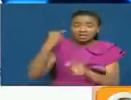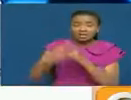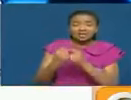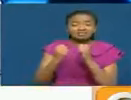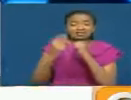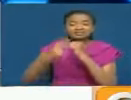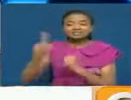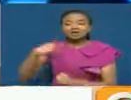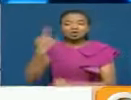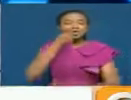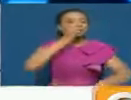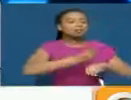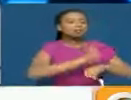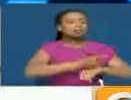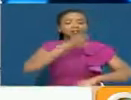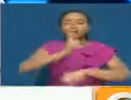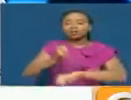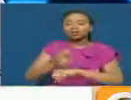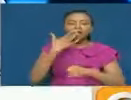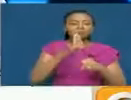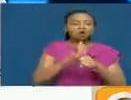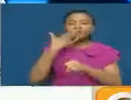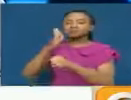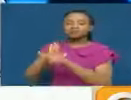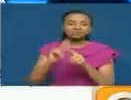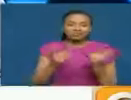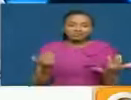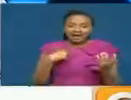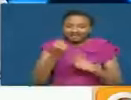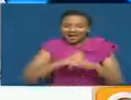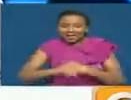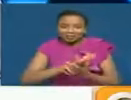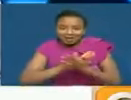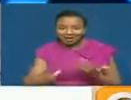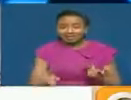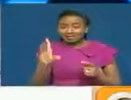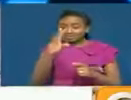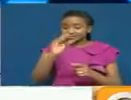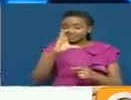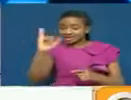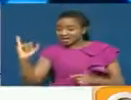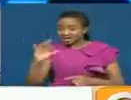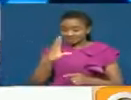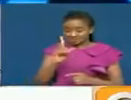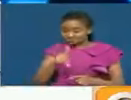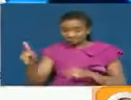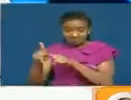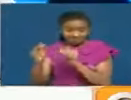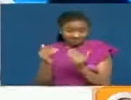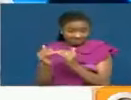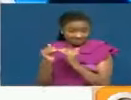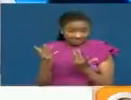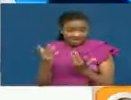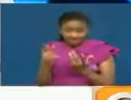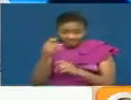threats and promises and very small on tangible results. The DCI, DPP2 are not faring any better despite